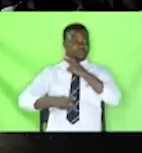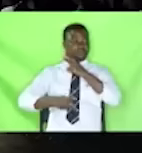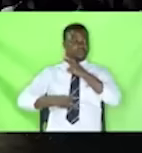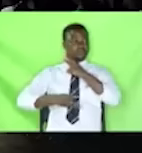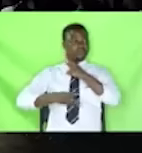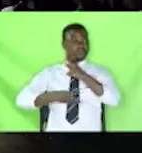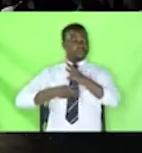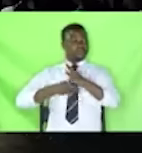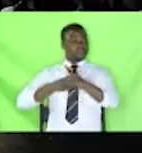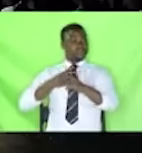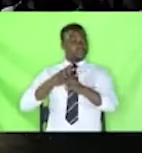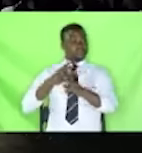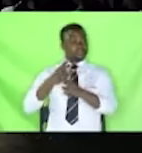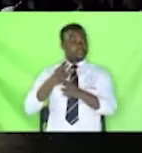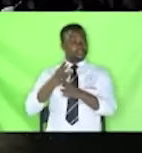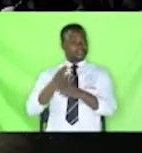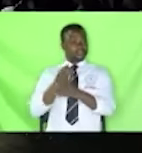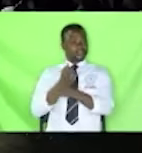world, the